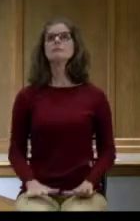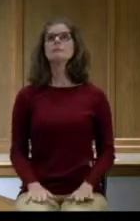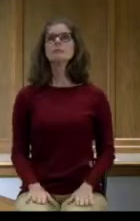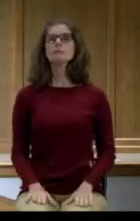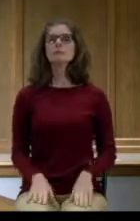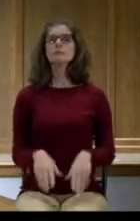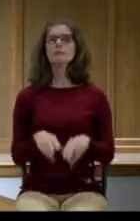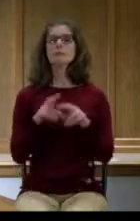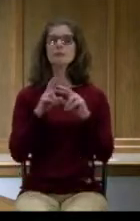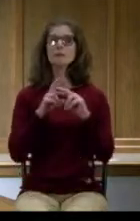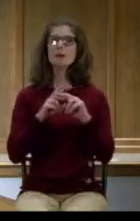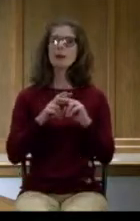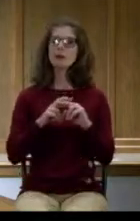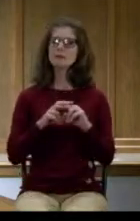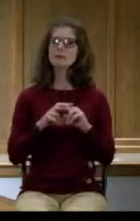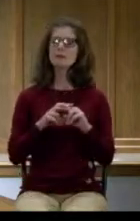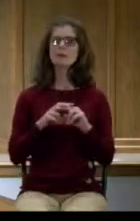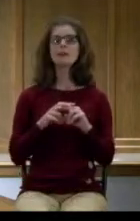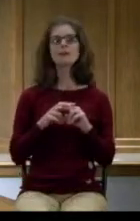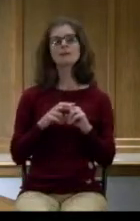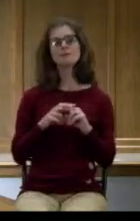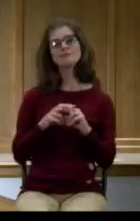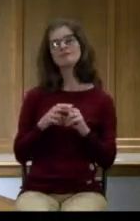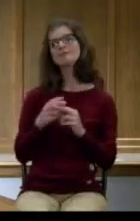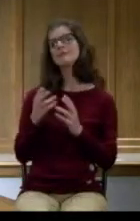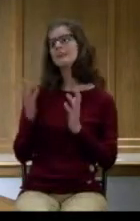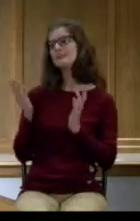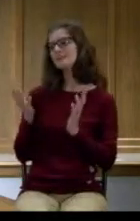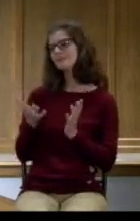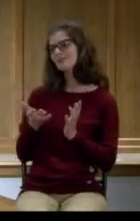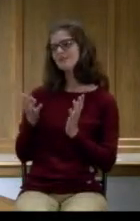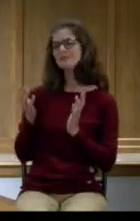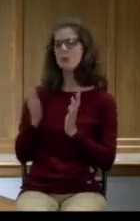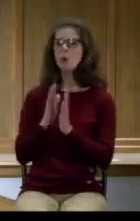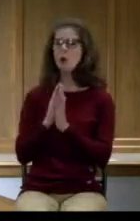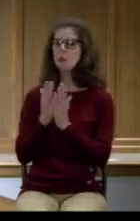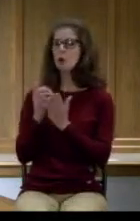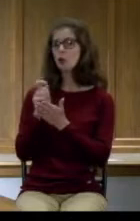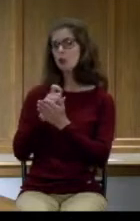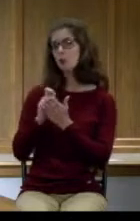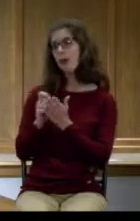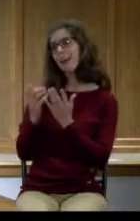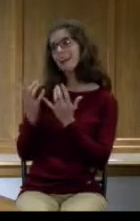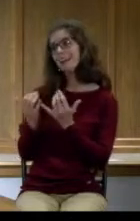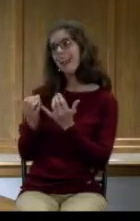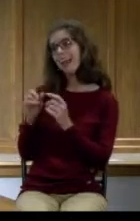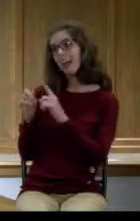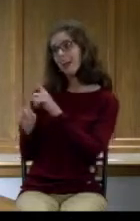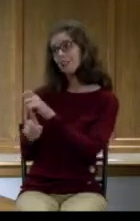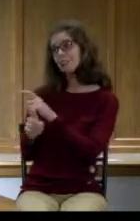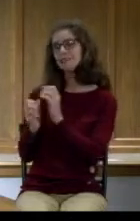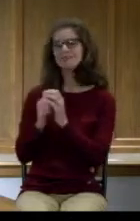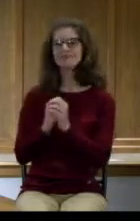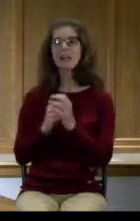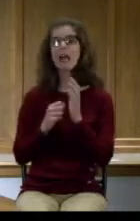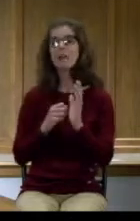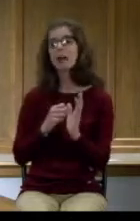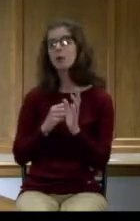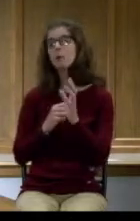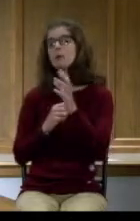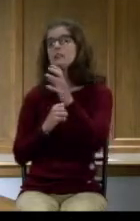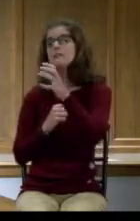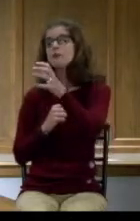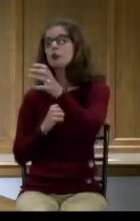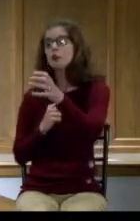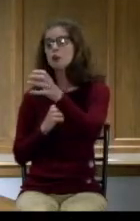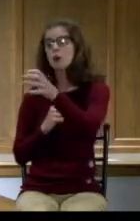and I start engaging in small talk, you know, what book are you working on, blah, blah, blah, things like that. And then I reach forward to grab my